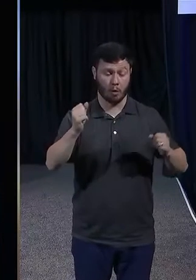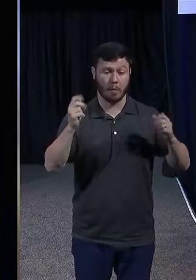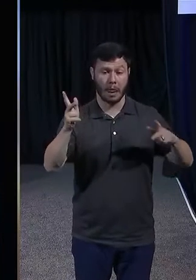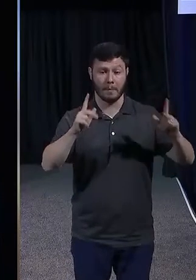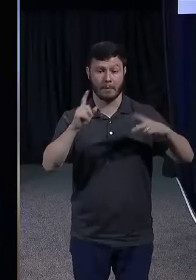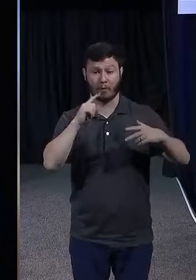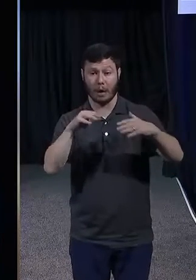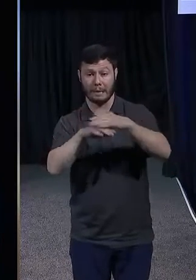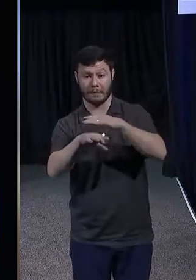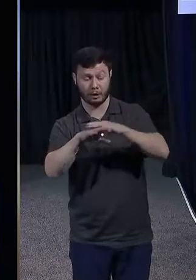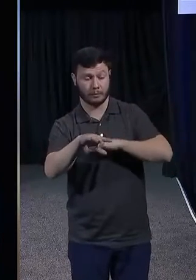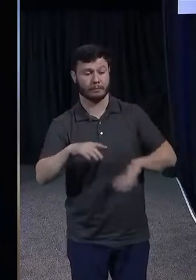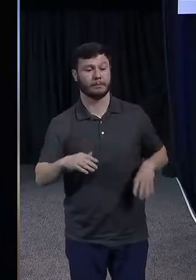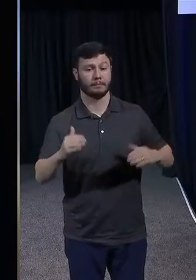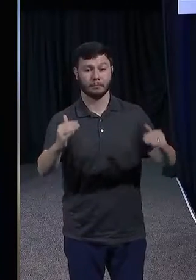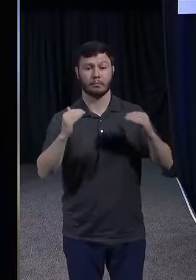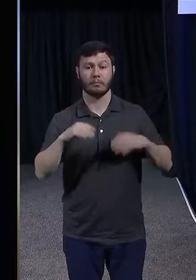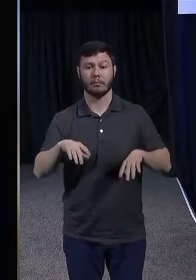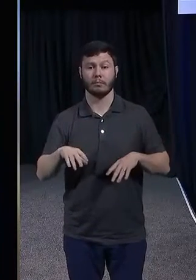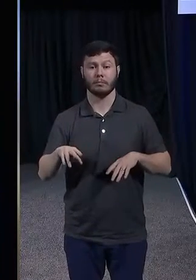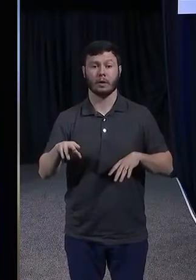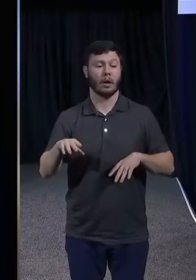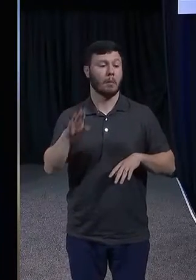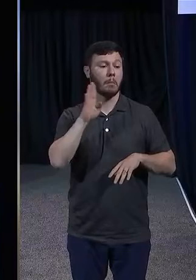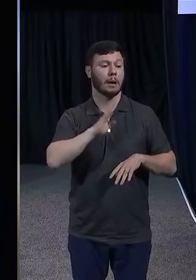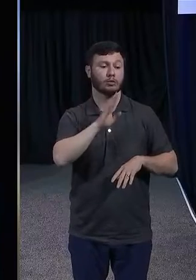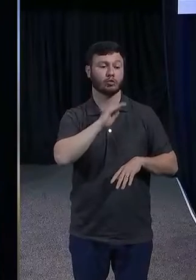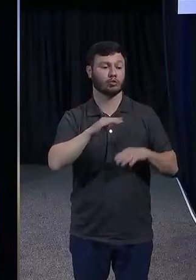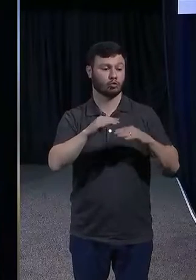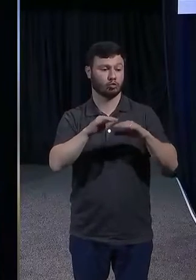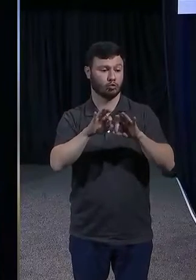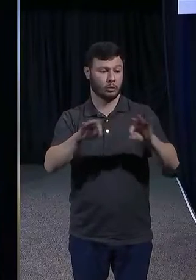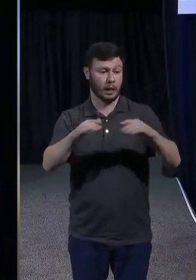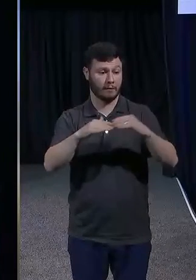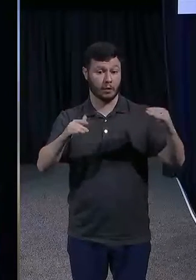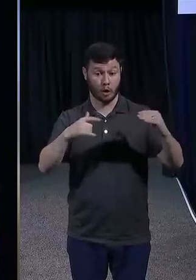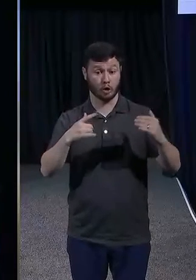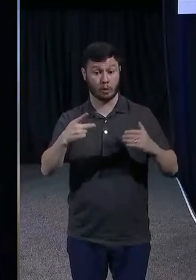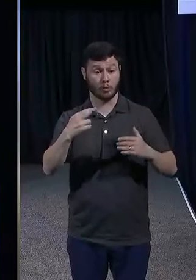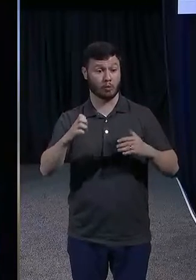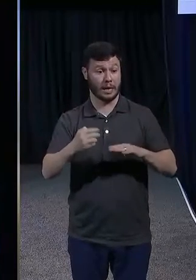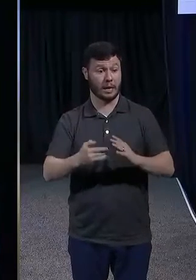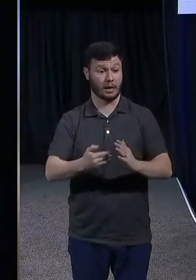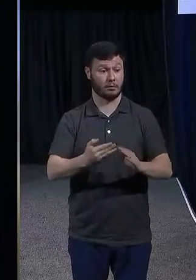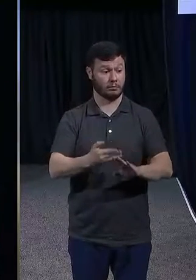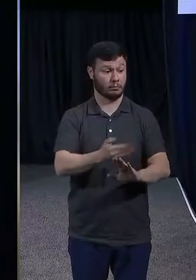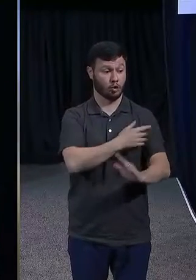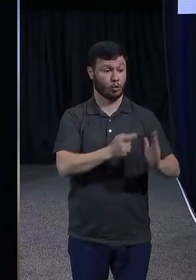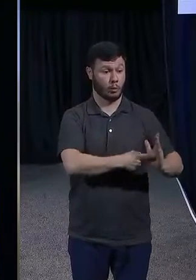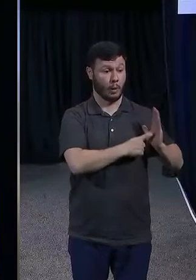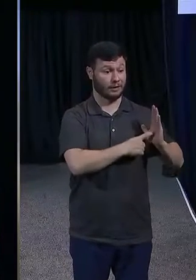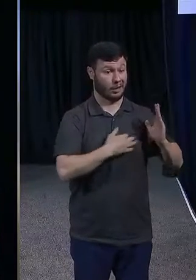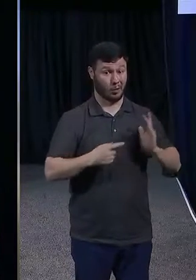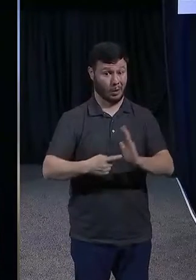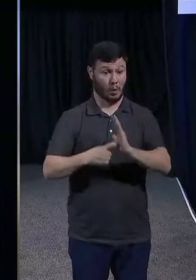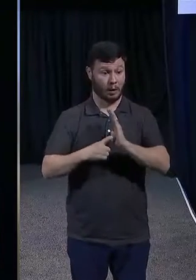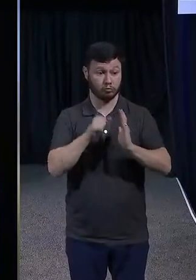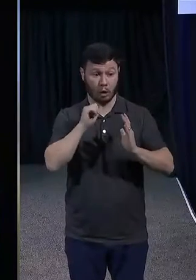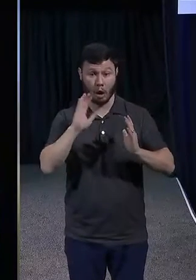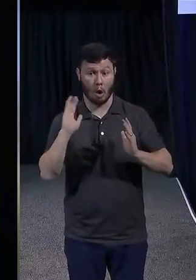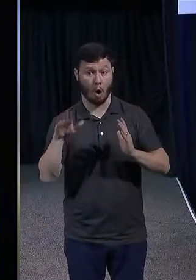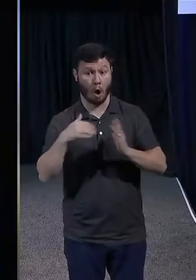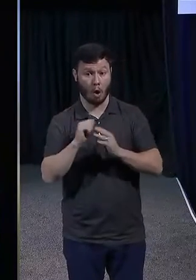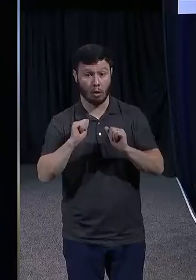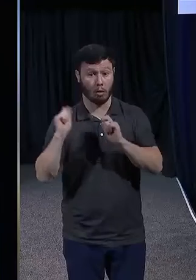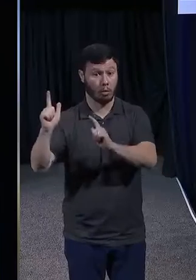admission. At the undergraduate level, there are some prerequisites that are barriers to admission. Not every high school